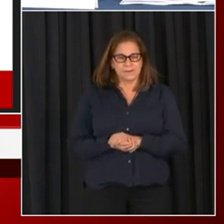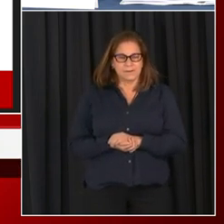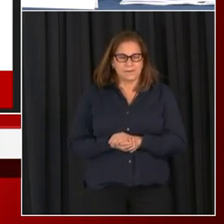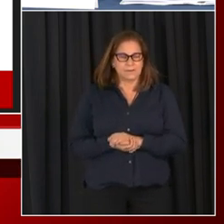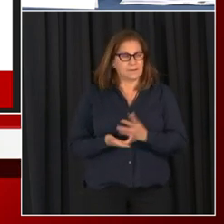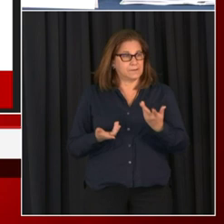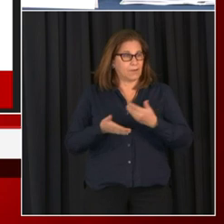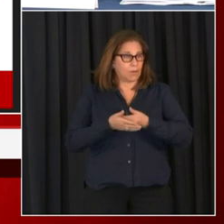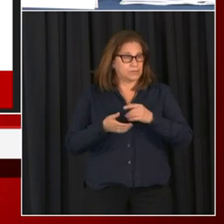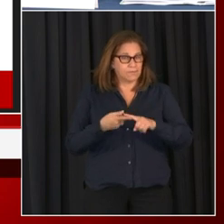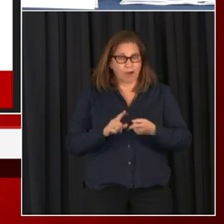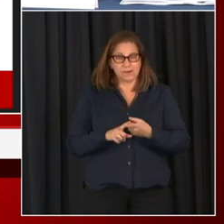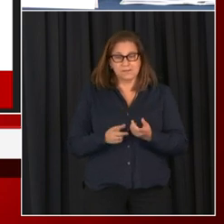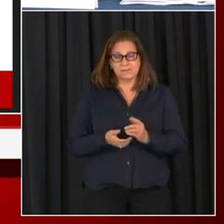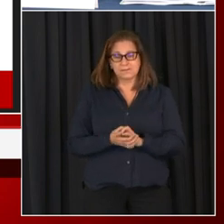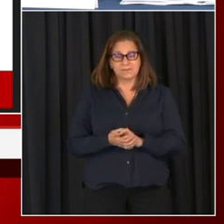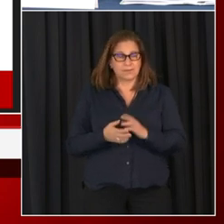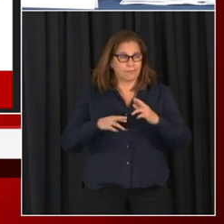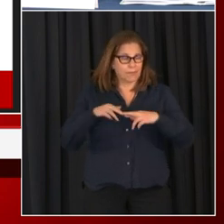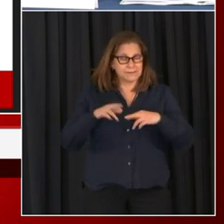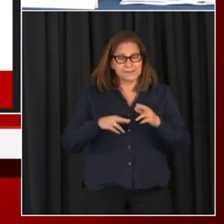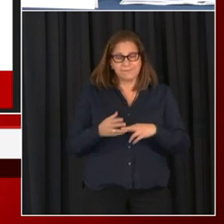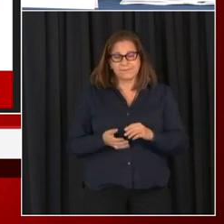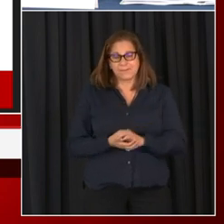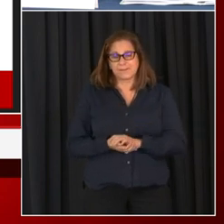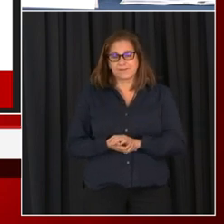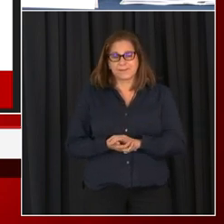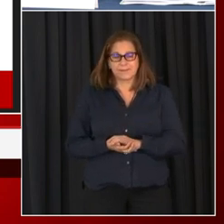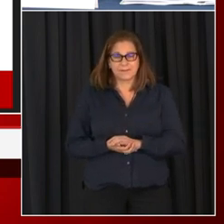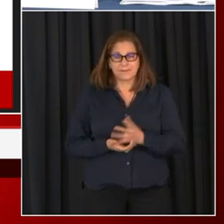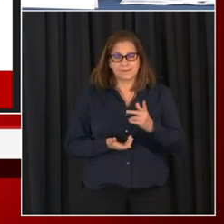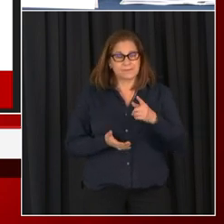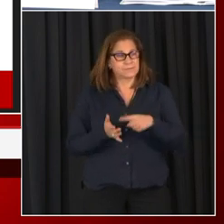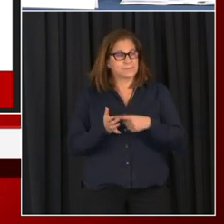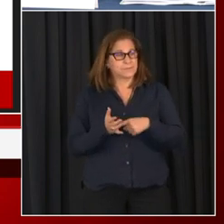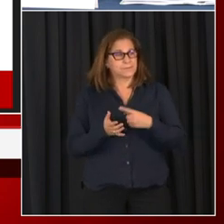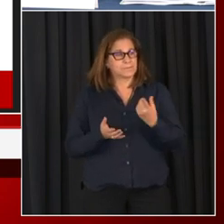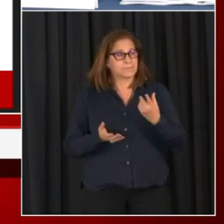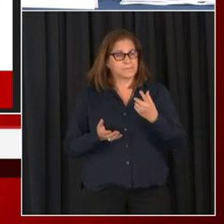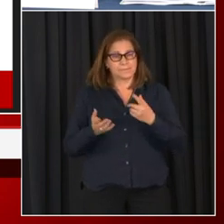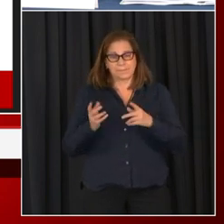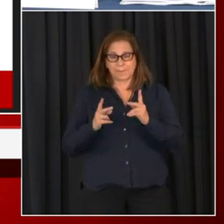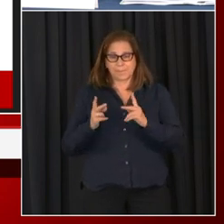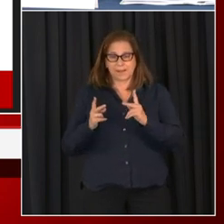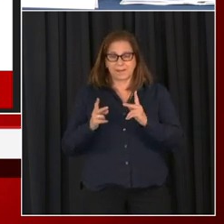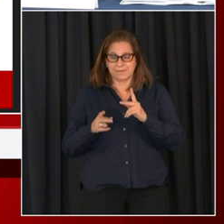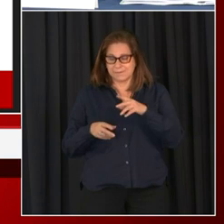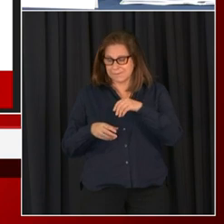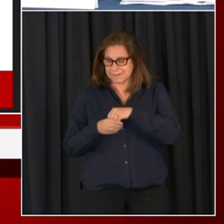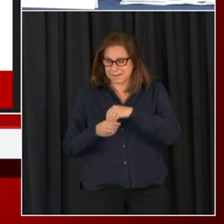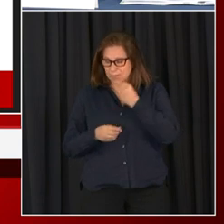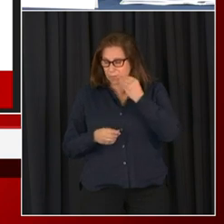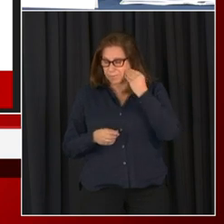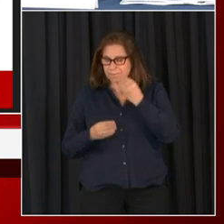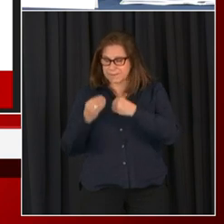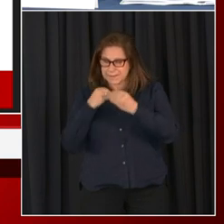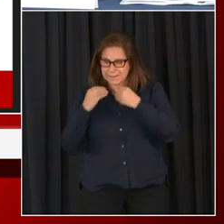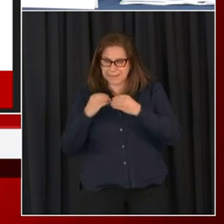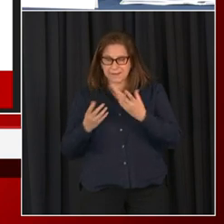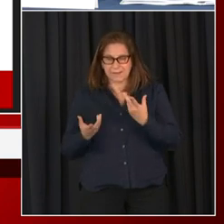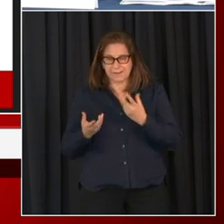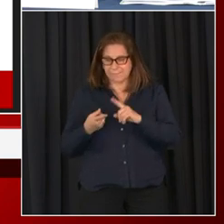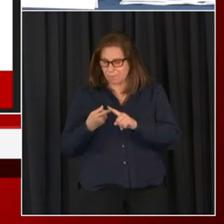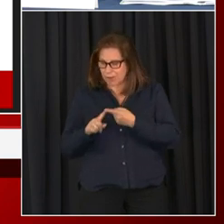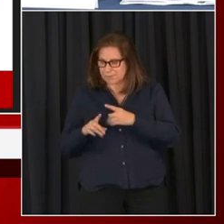relative, backyard gatherings, indoor dining events and opportunities with friends and family, which may be